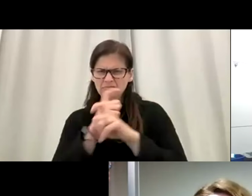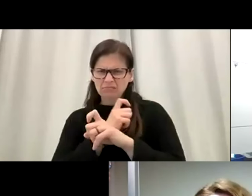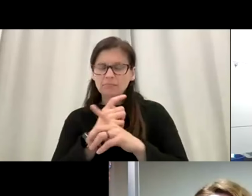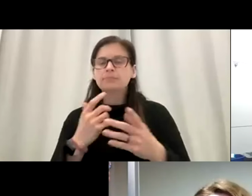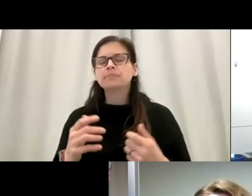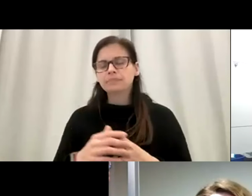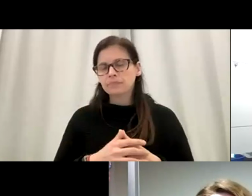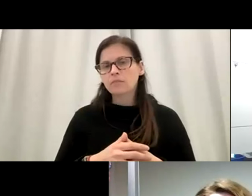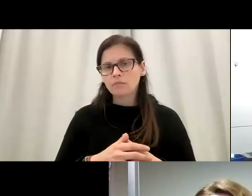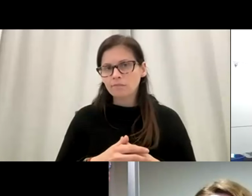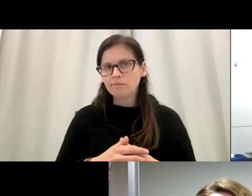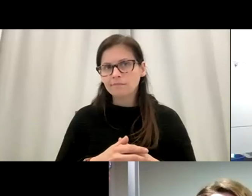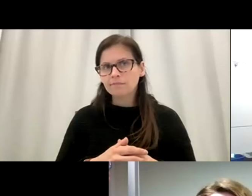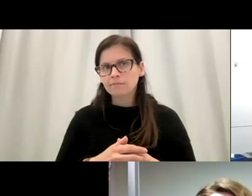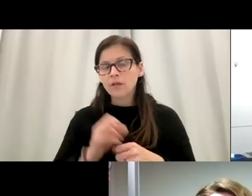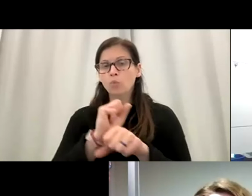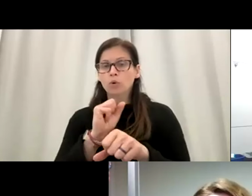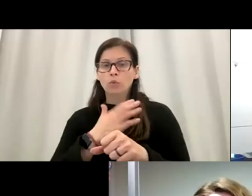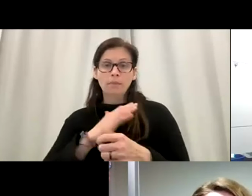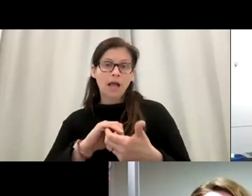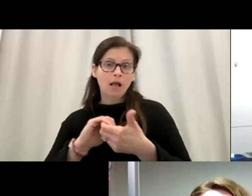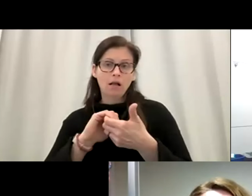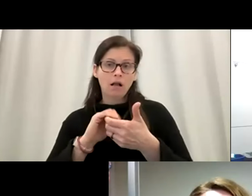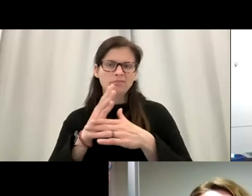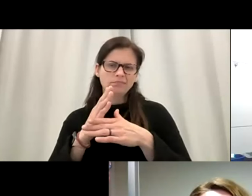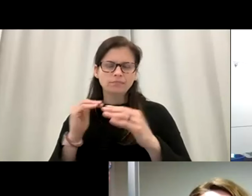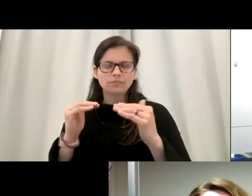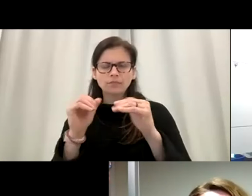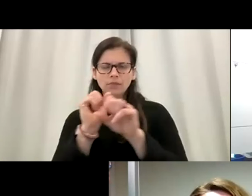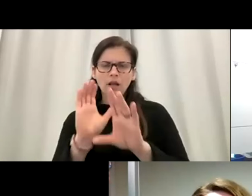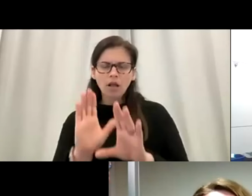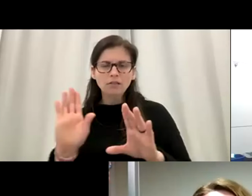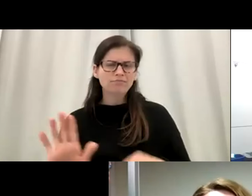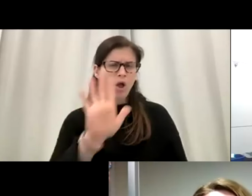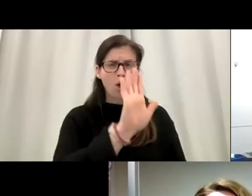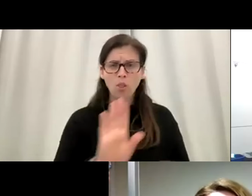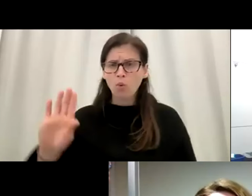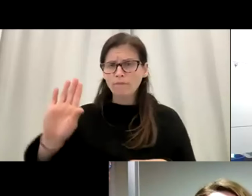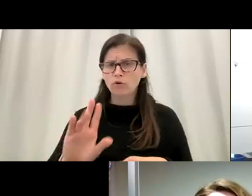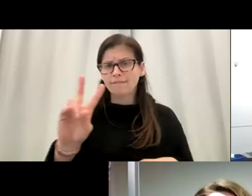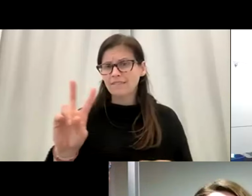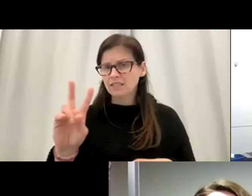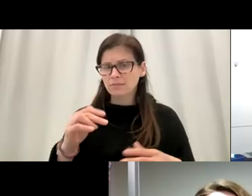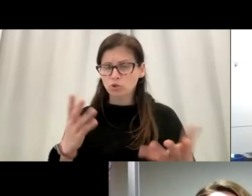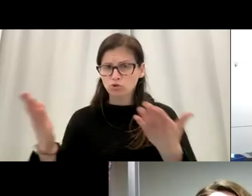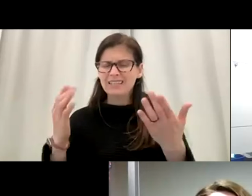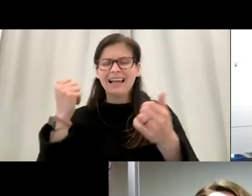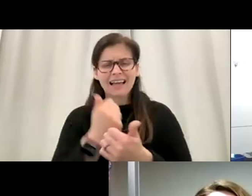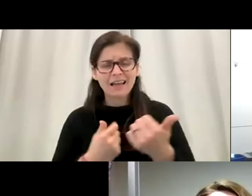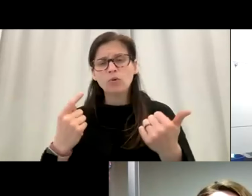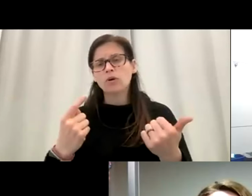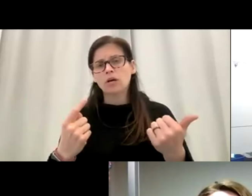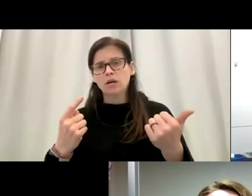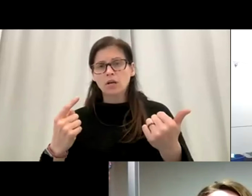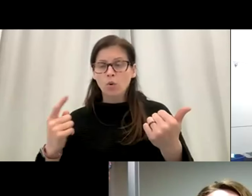with my colleagues across the spectrum of victim services, boy, everyone really just, we slowed each